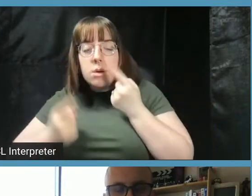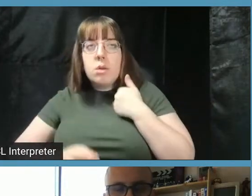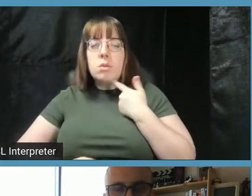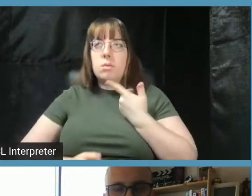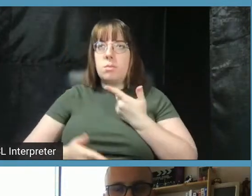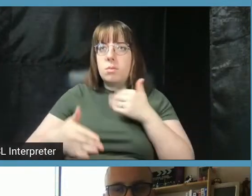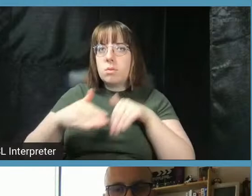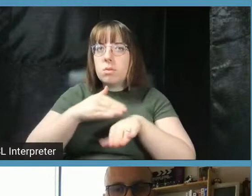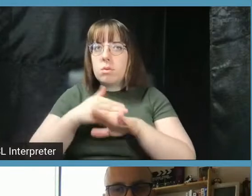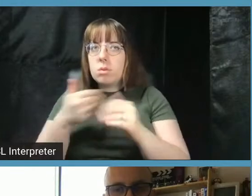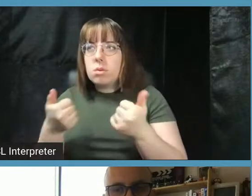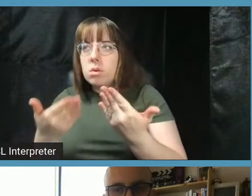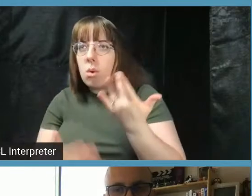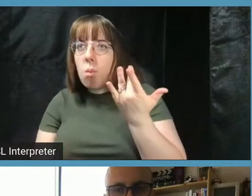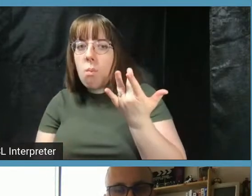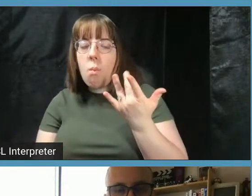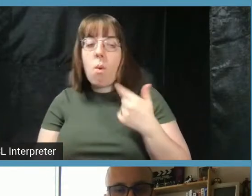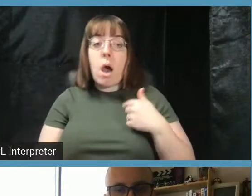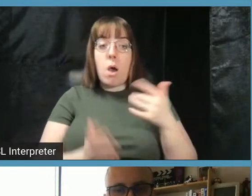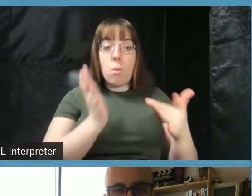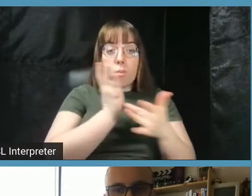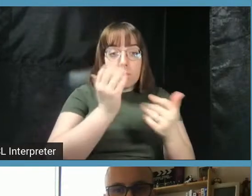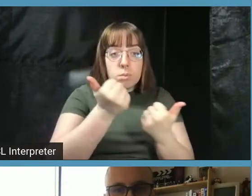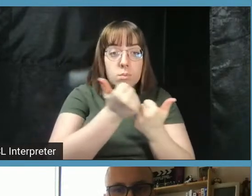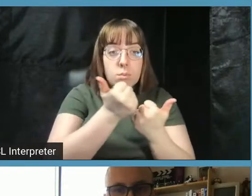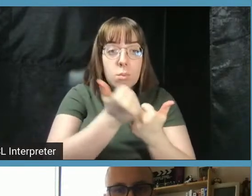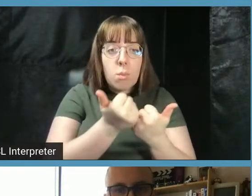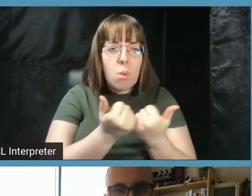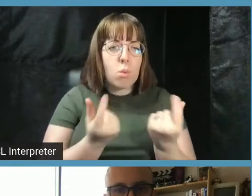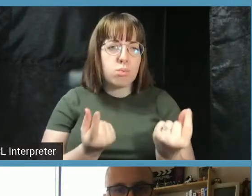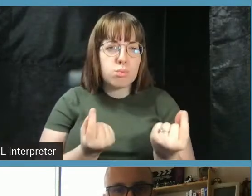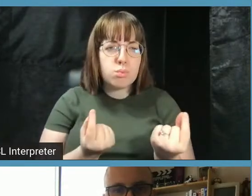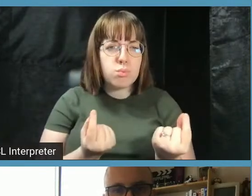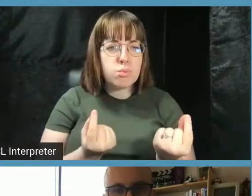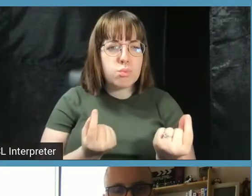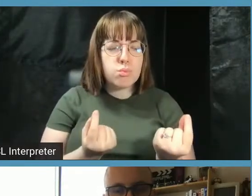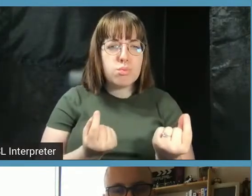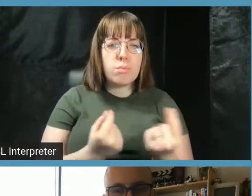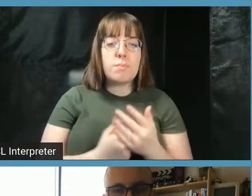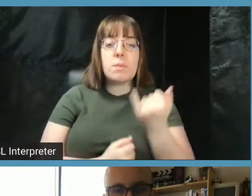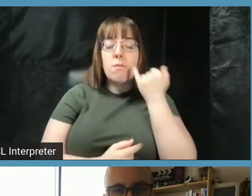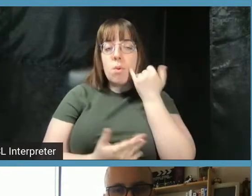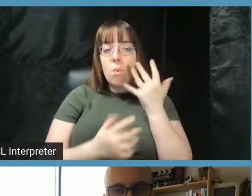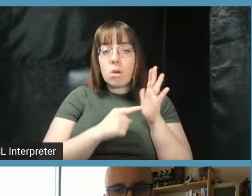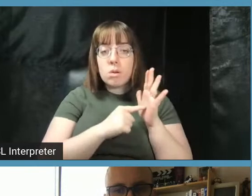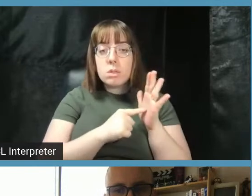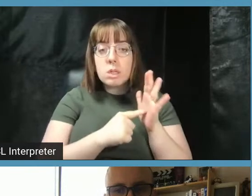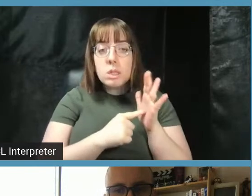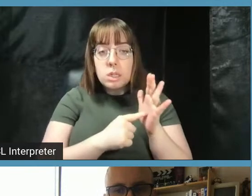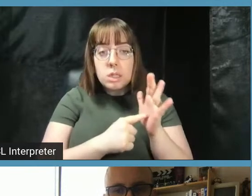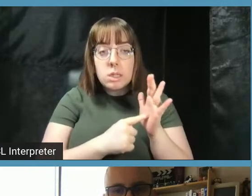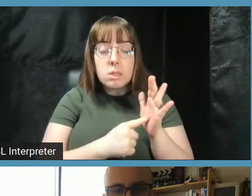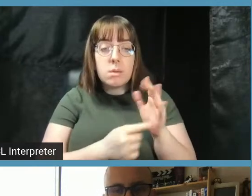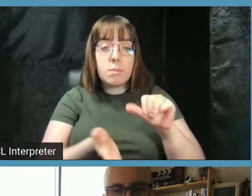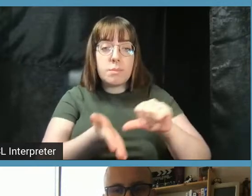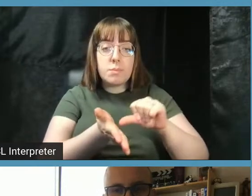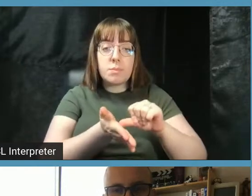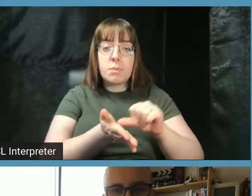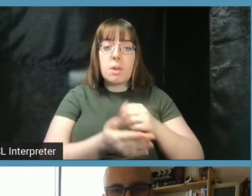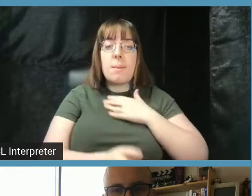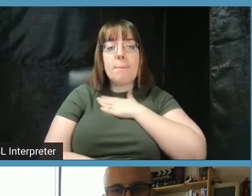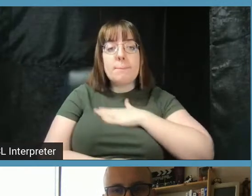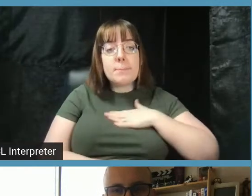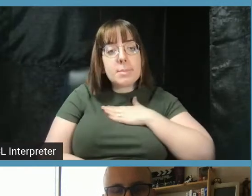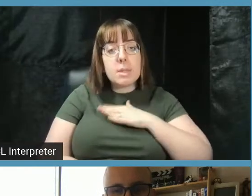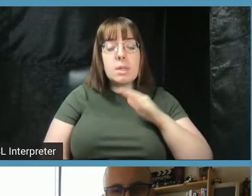your website supports for accessibility. If you want an example of a page that you are totally welcome to copy